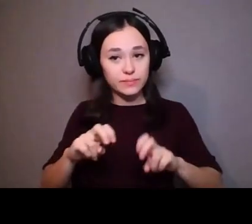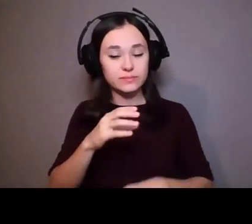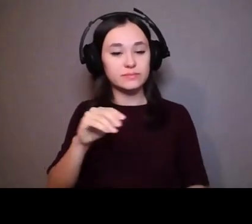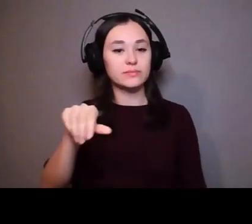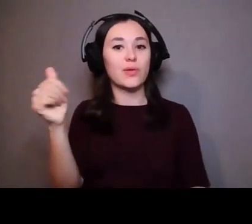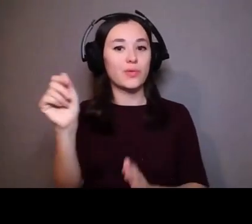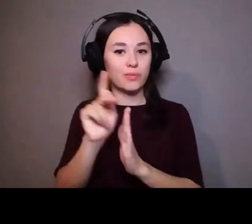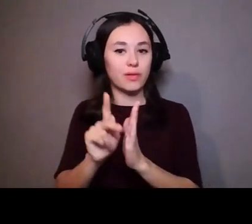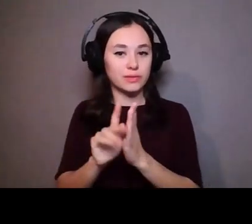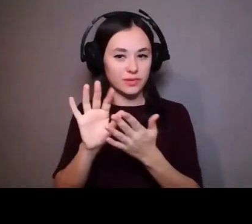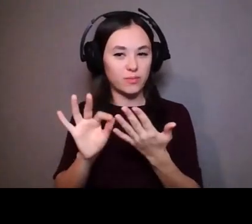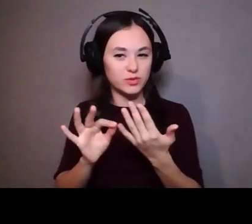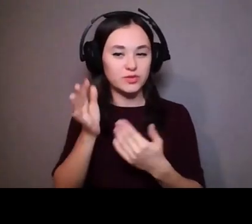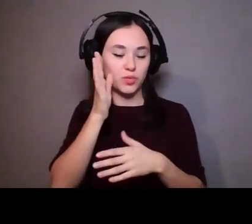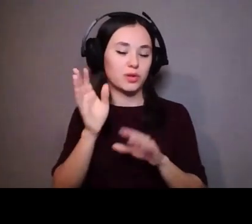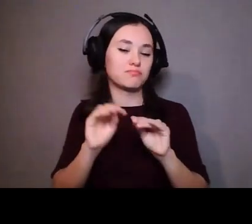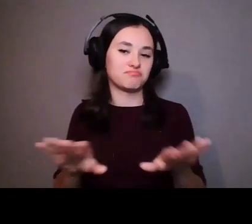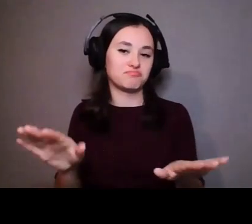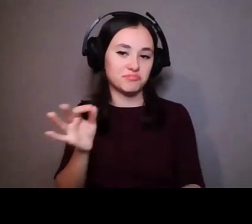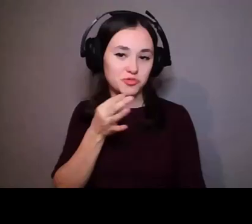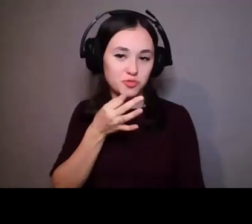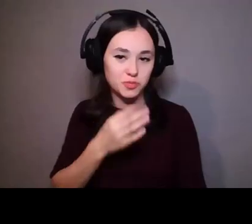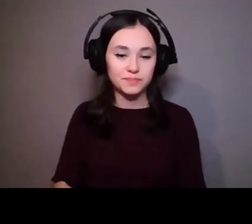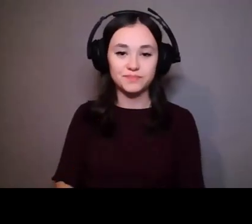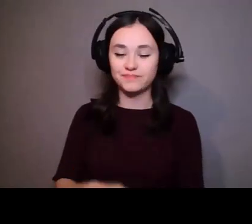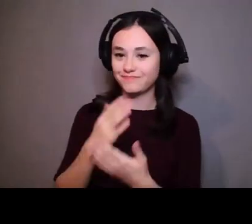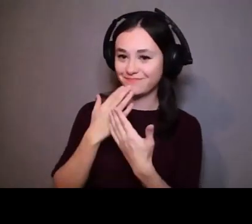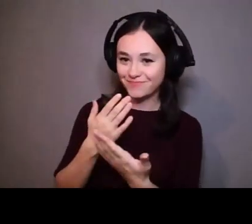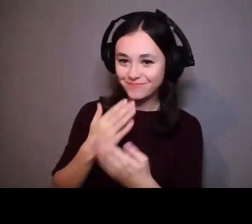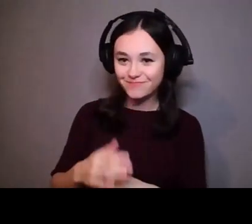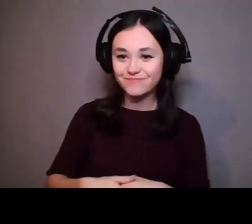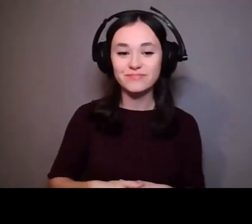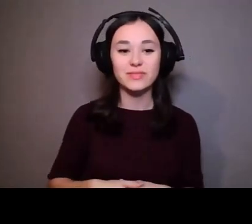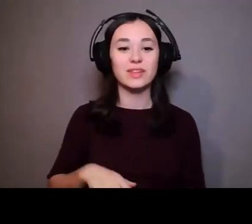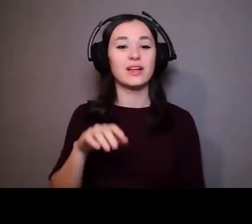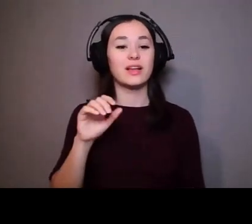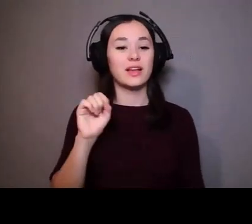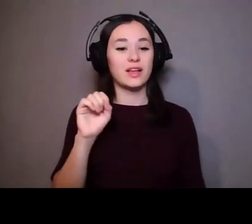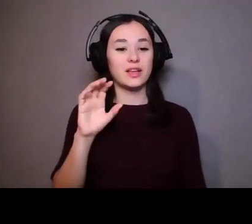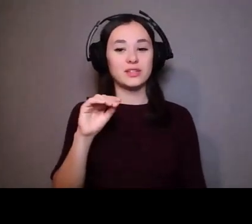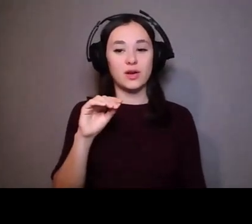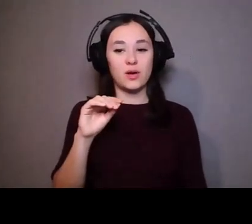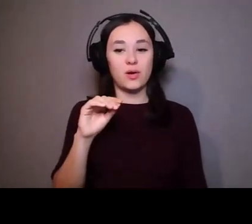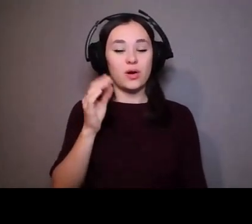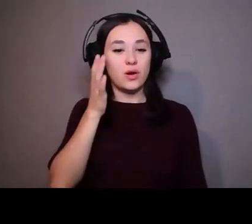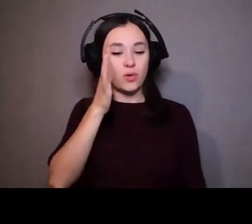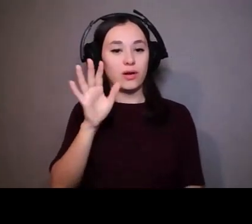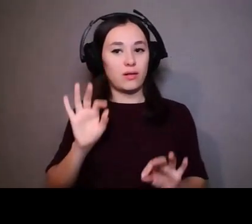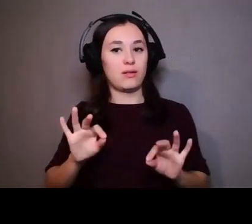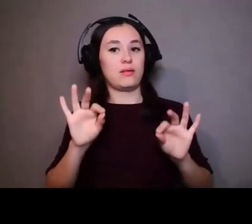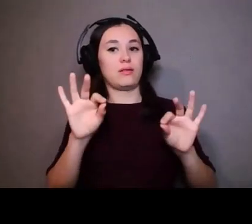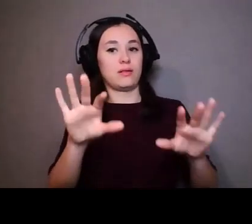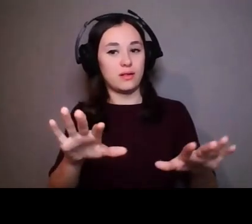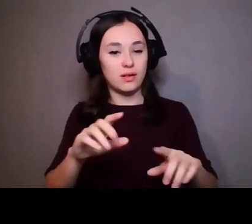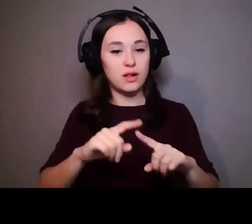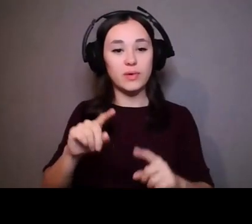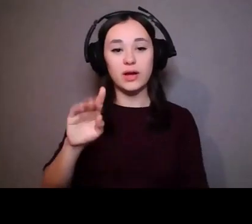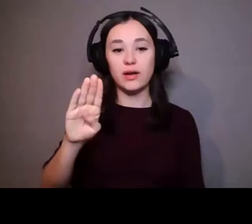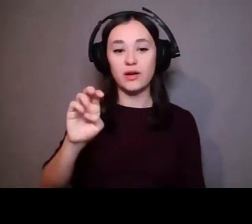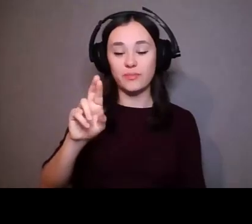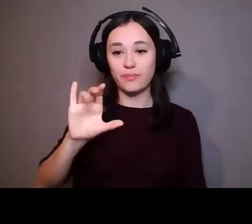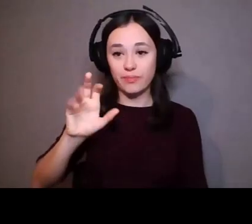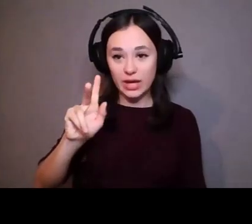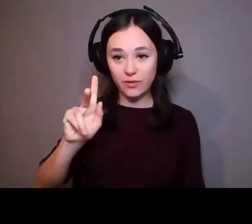options. Thank you, Adela. Adela. So we're going to put that out there, but then Barrick is on point to